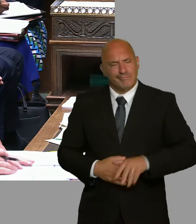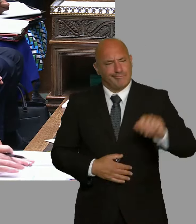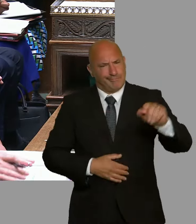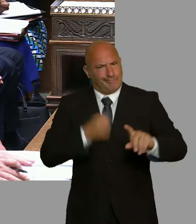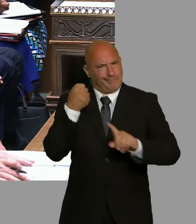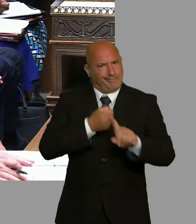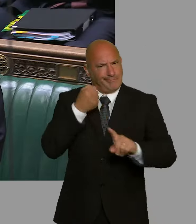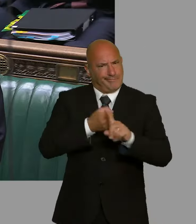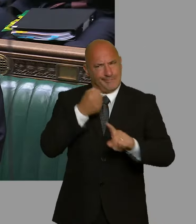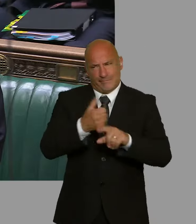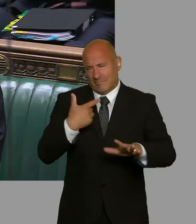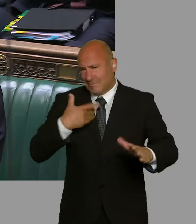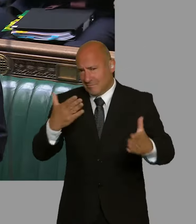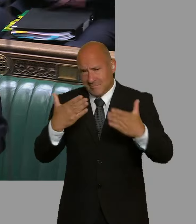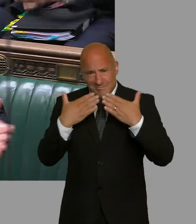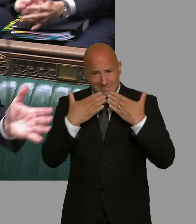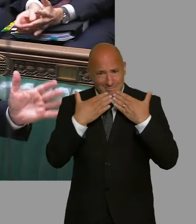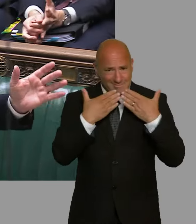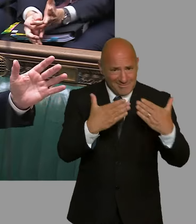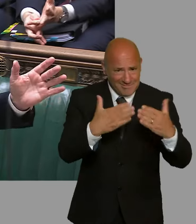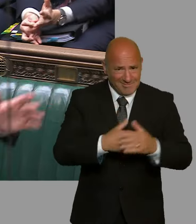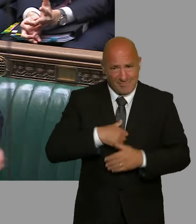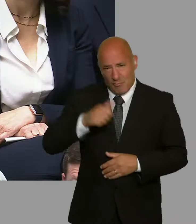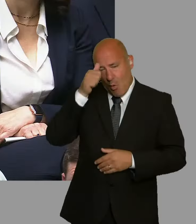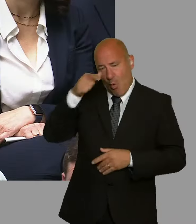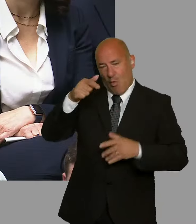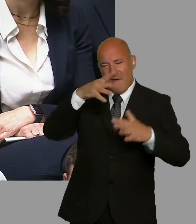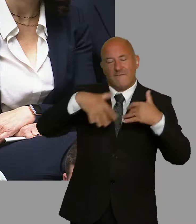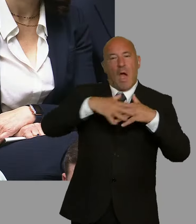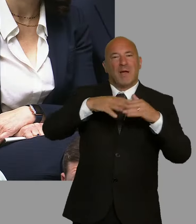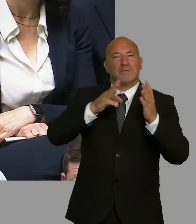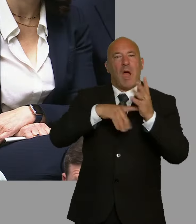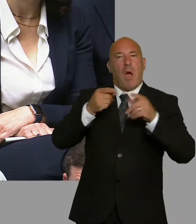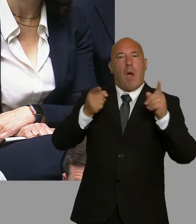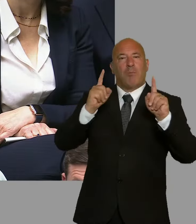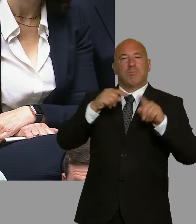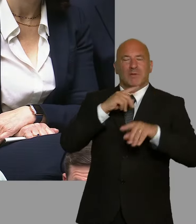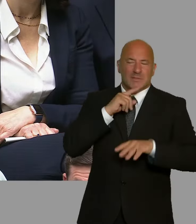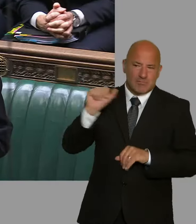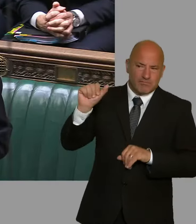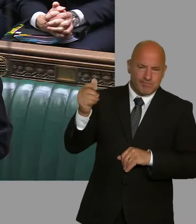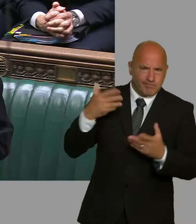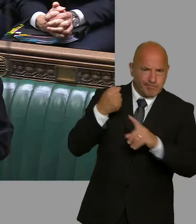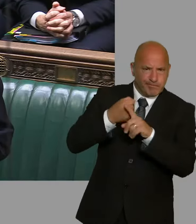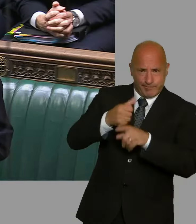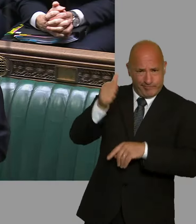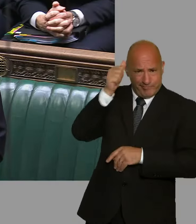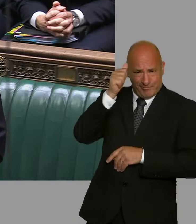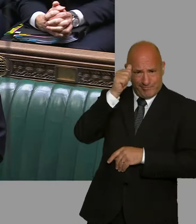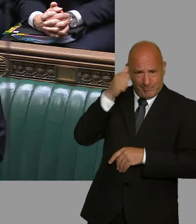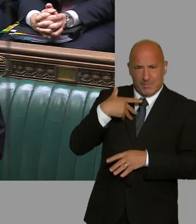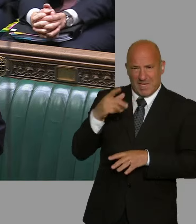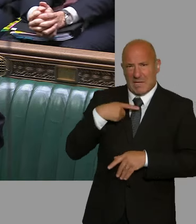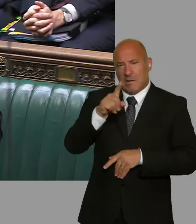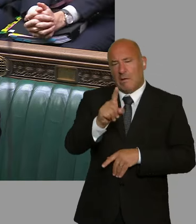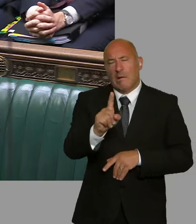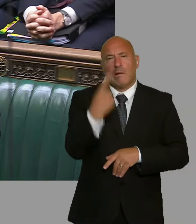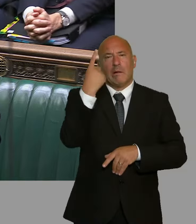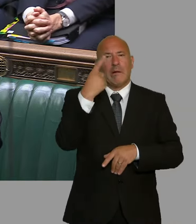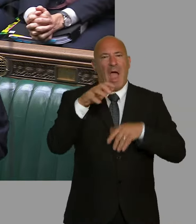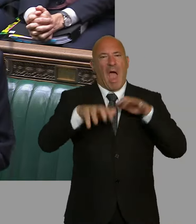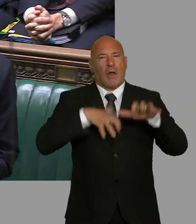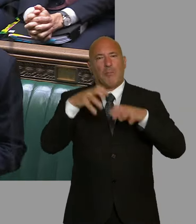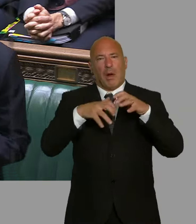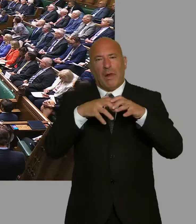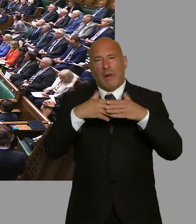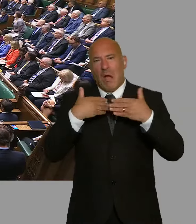on the responsible sourcing of fur to inform the next steps that need to be taken, and we're committed to publishing an animal welfare strategy later this